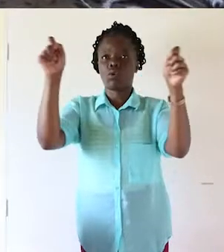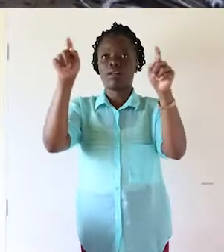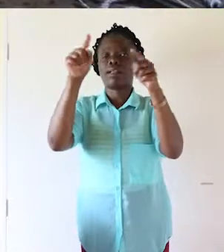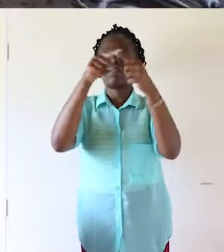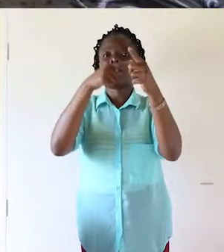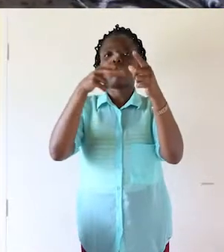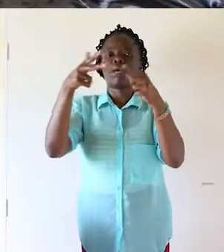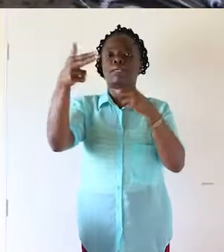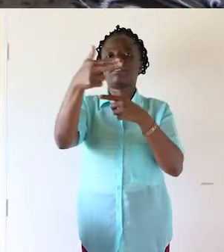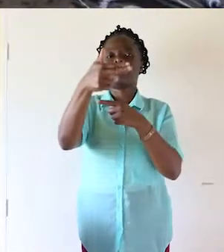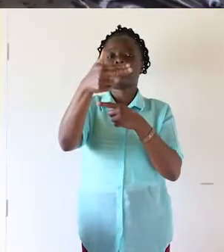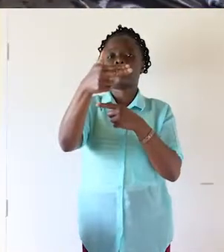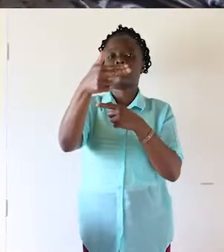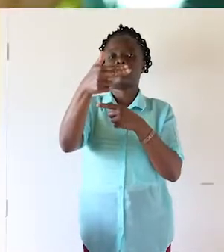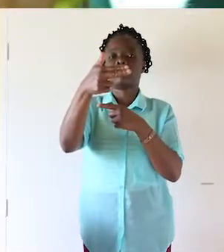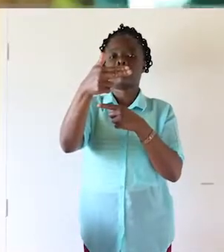So